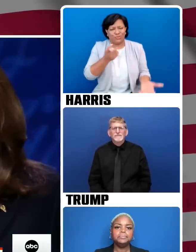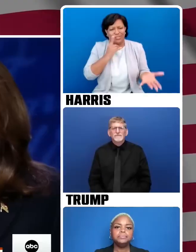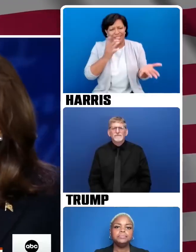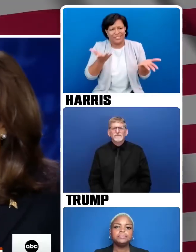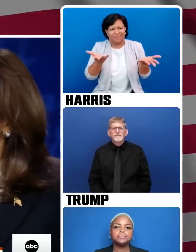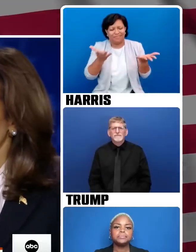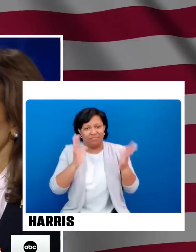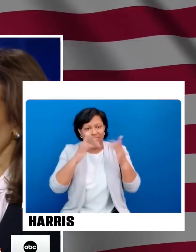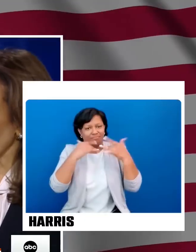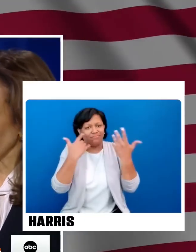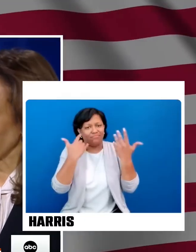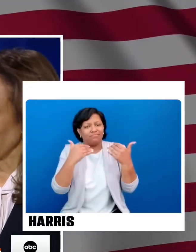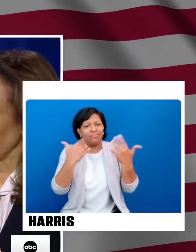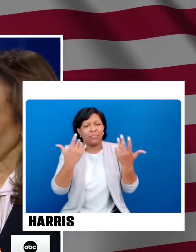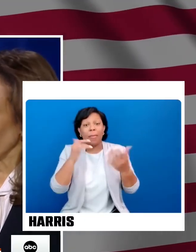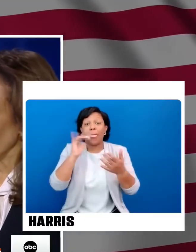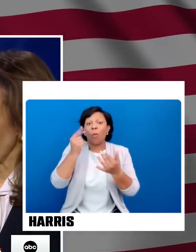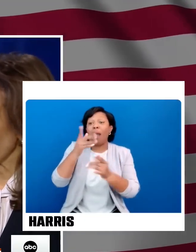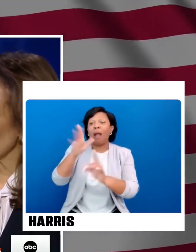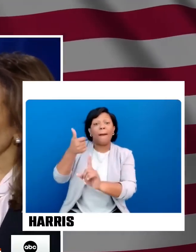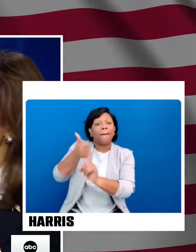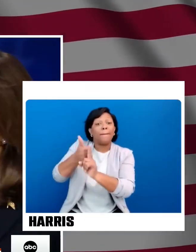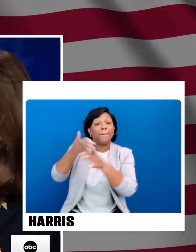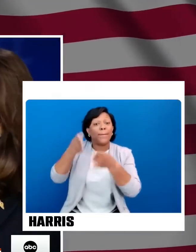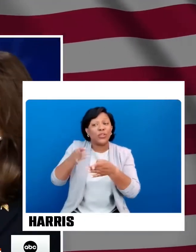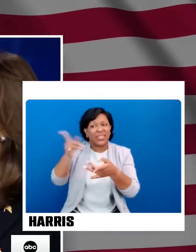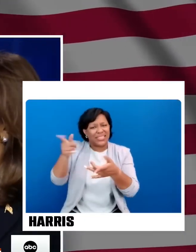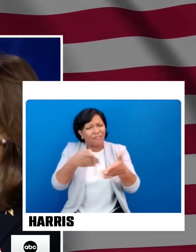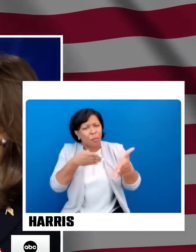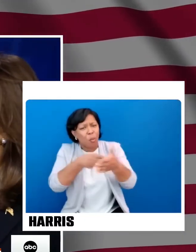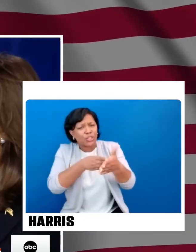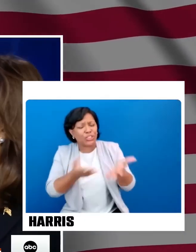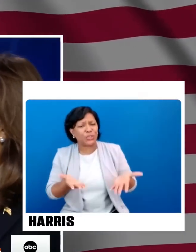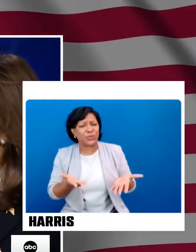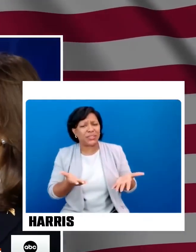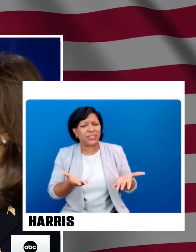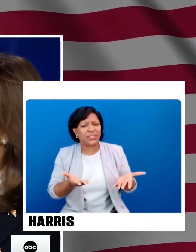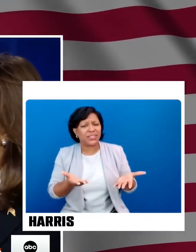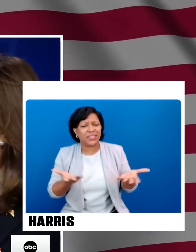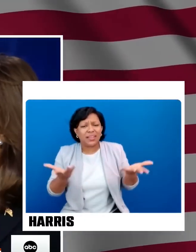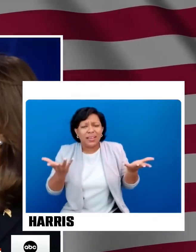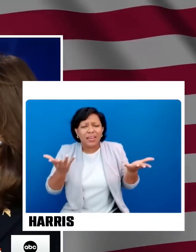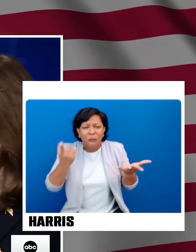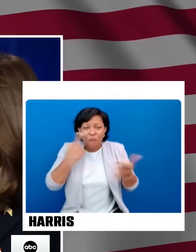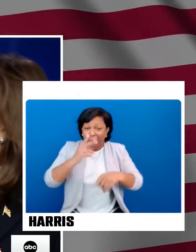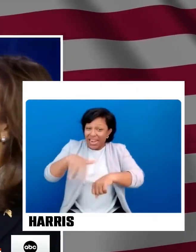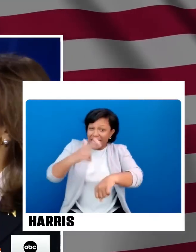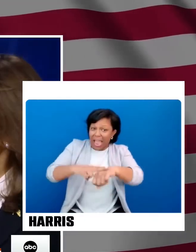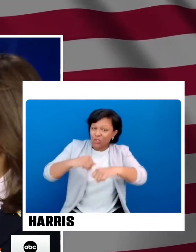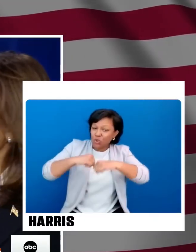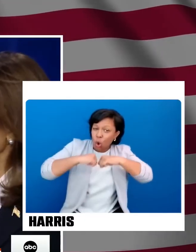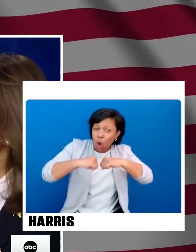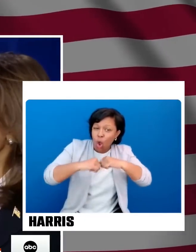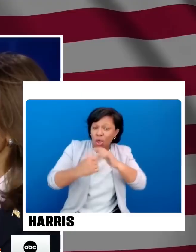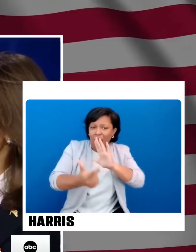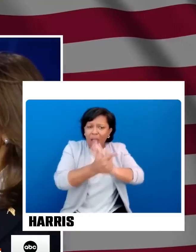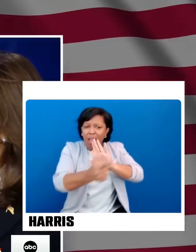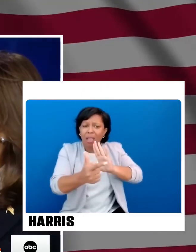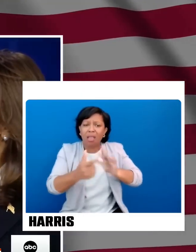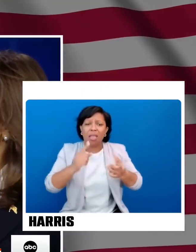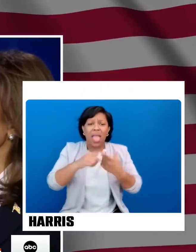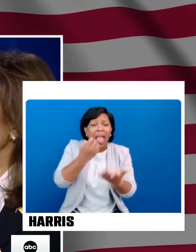prosecuted for national security crimes, economic crimes, election